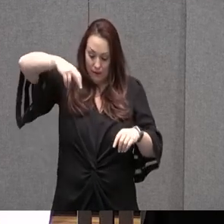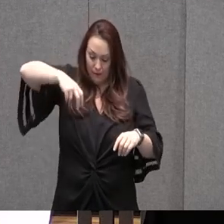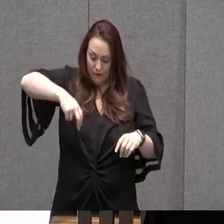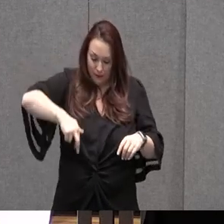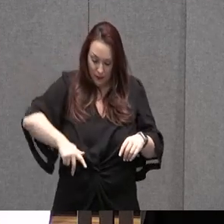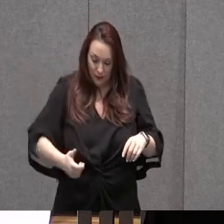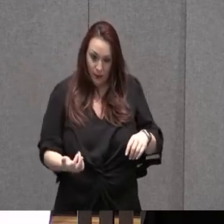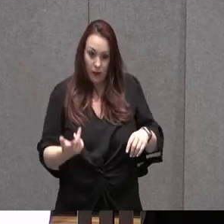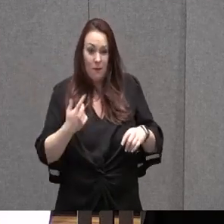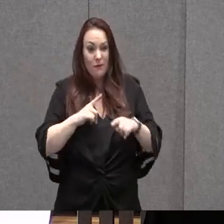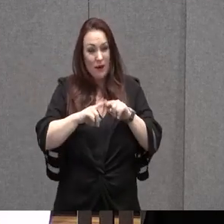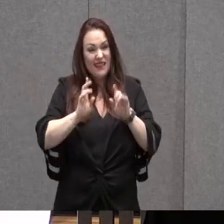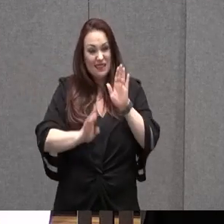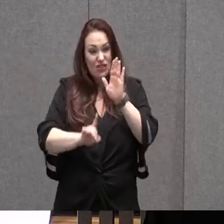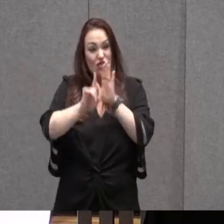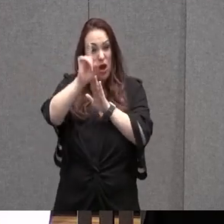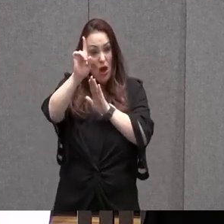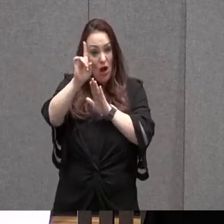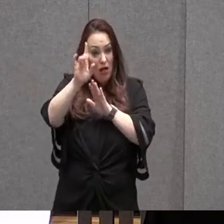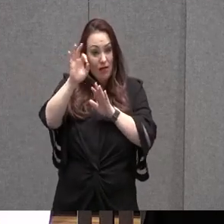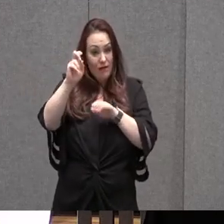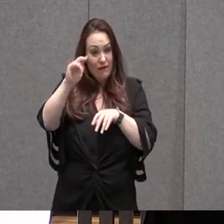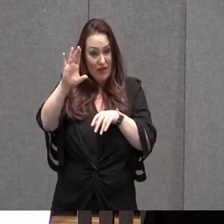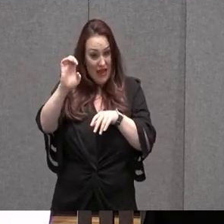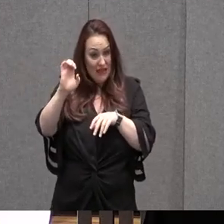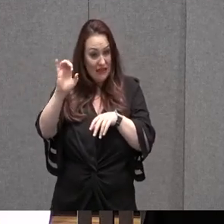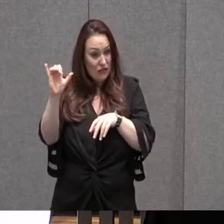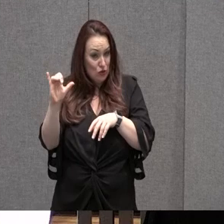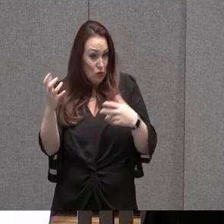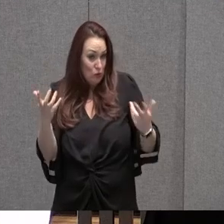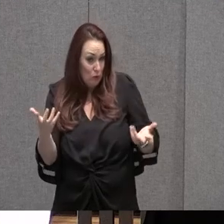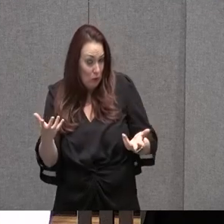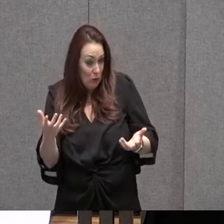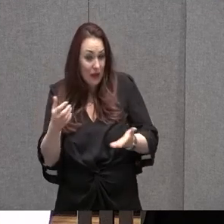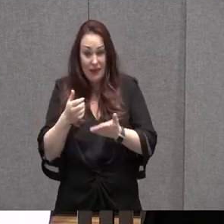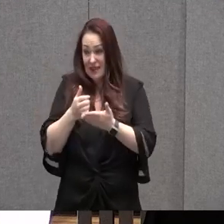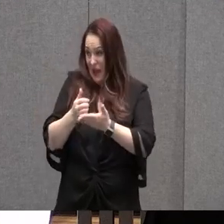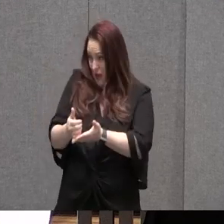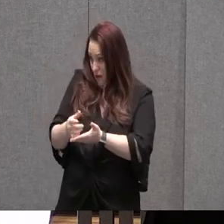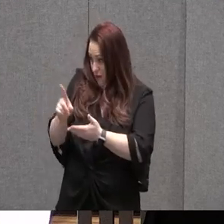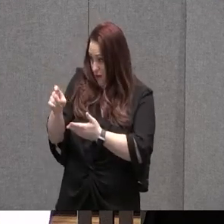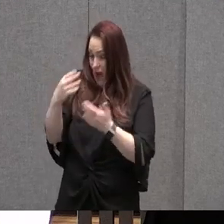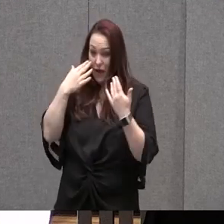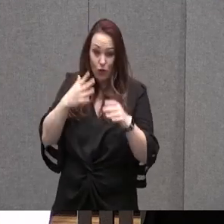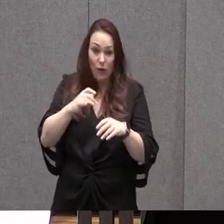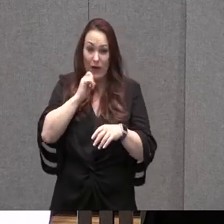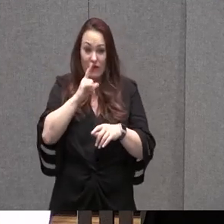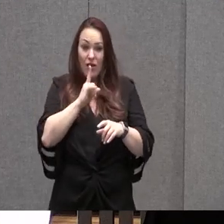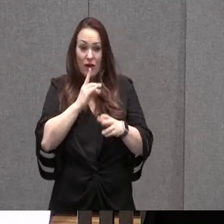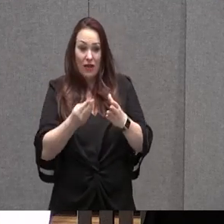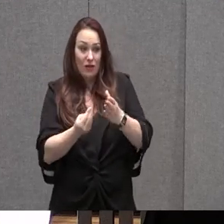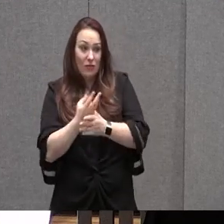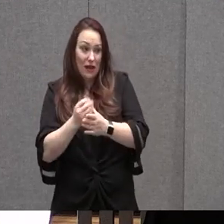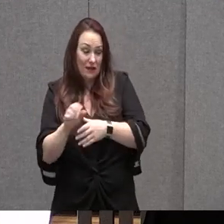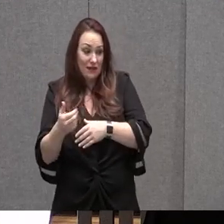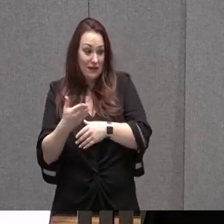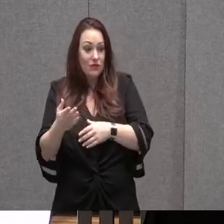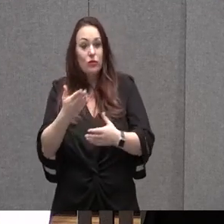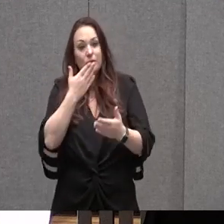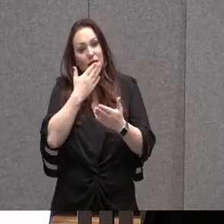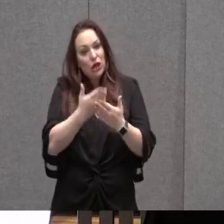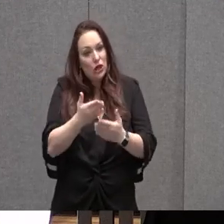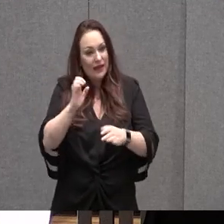it's a tall fence too. So did it seem to help? Or I don't know, because we haven't really planted anything, so this will be a